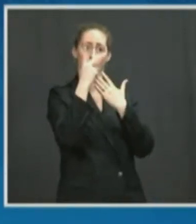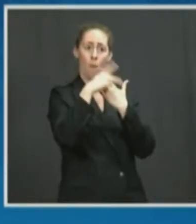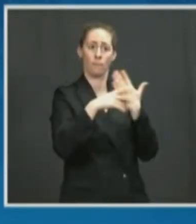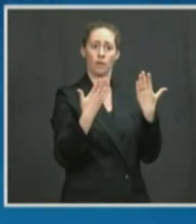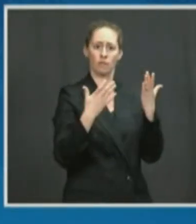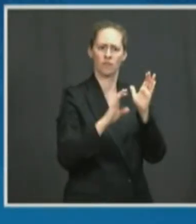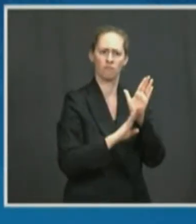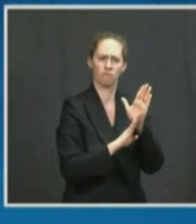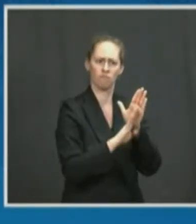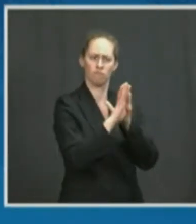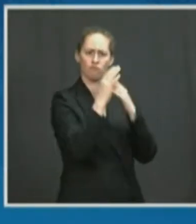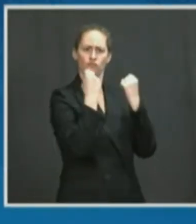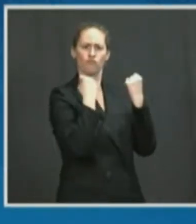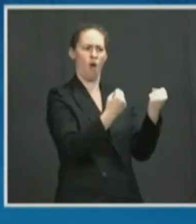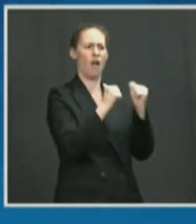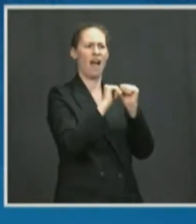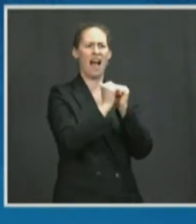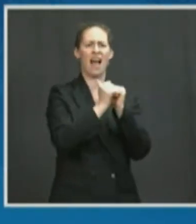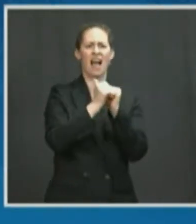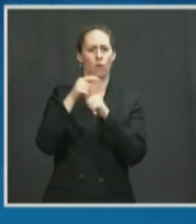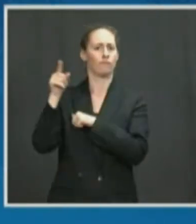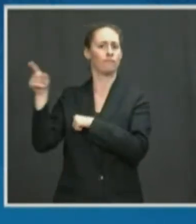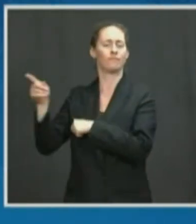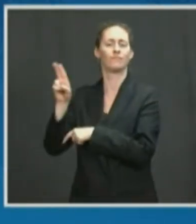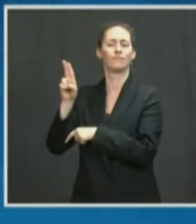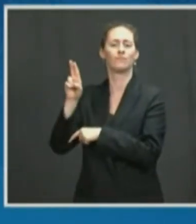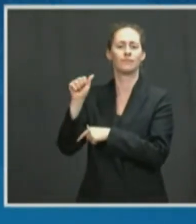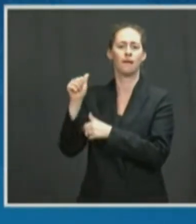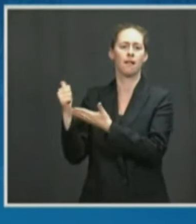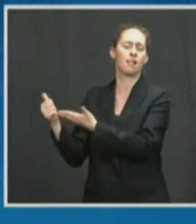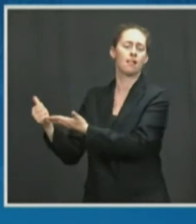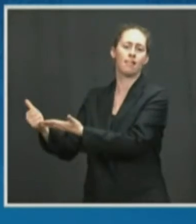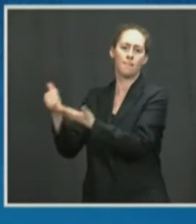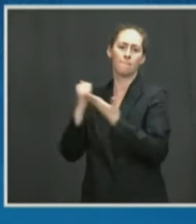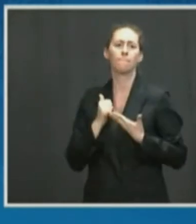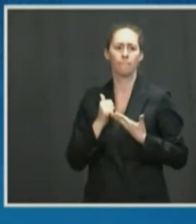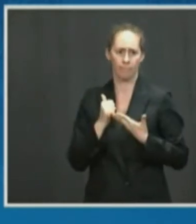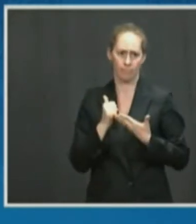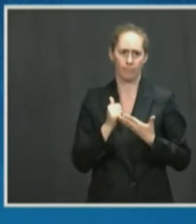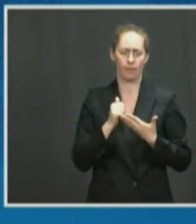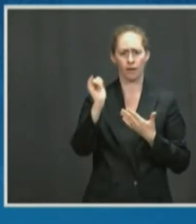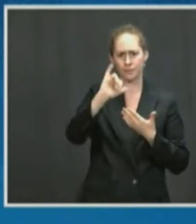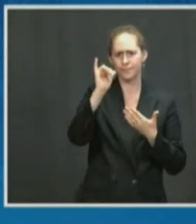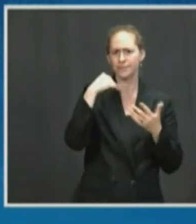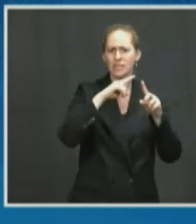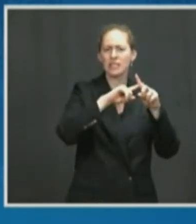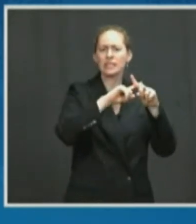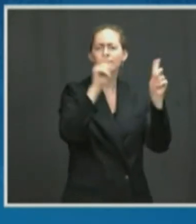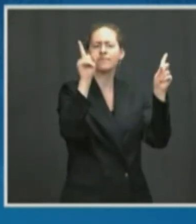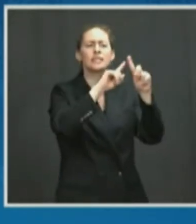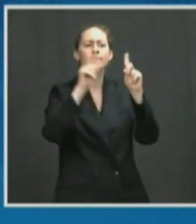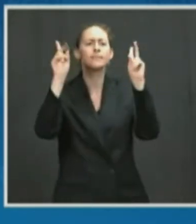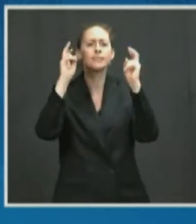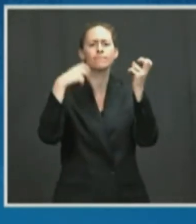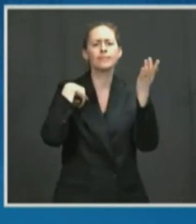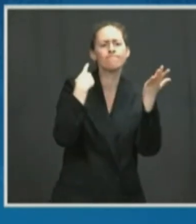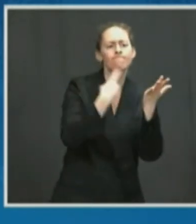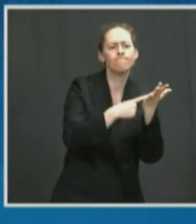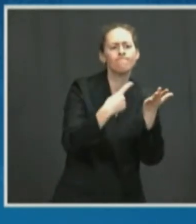But in addition to that, we discussed several topics having to do with